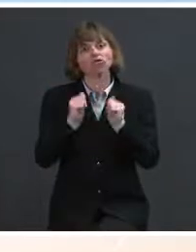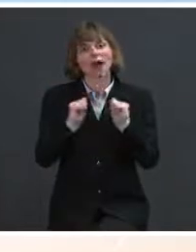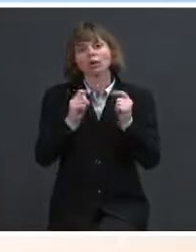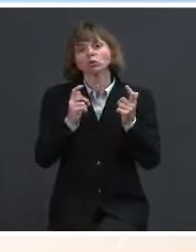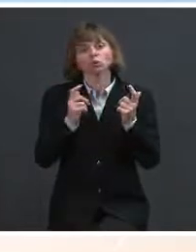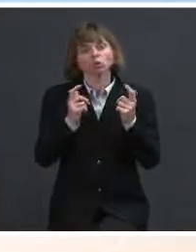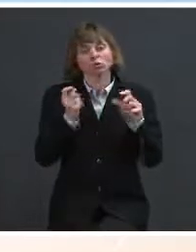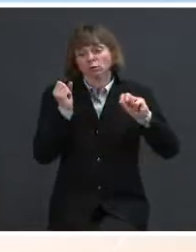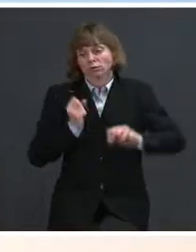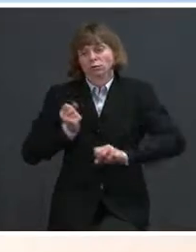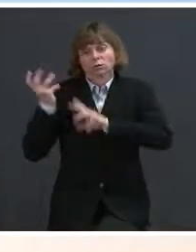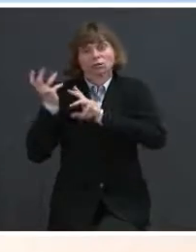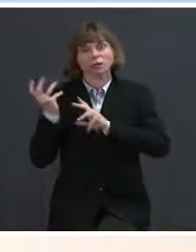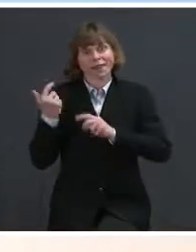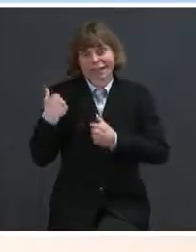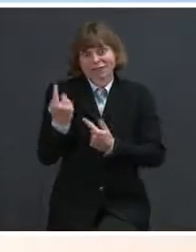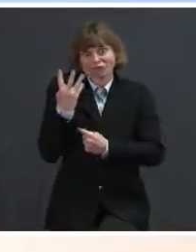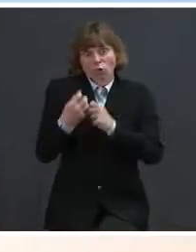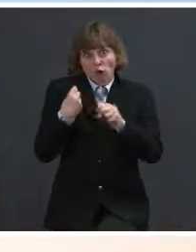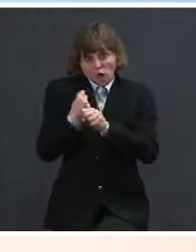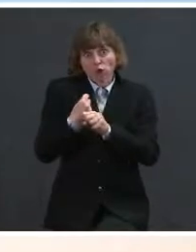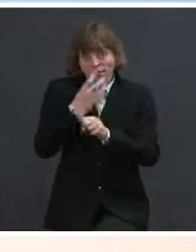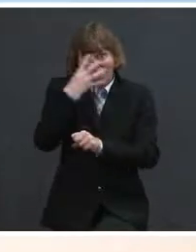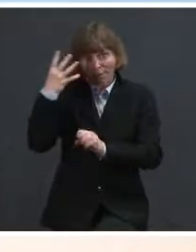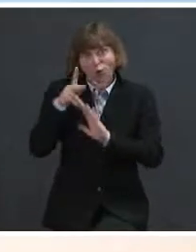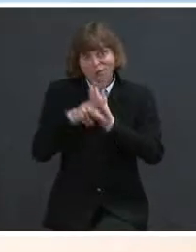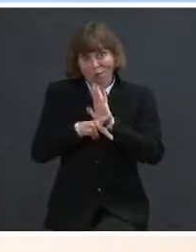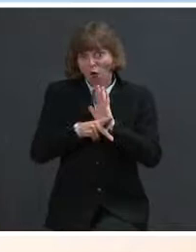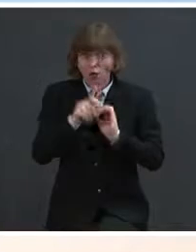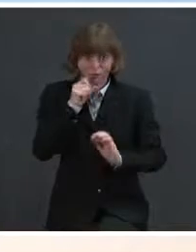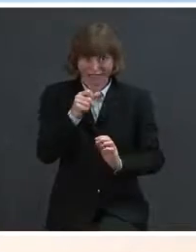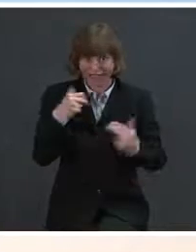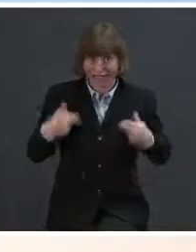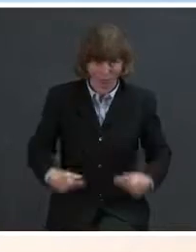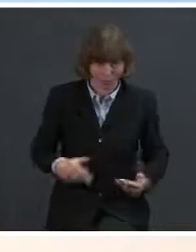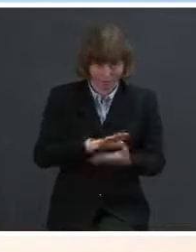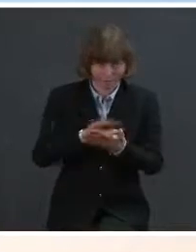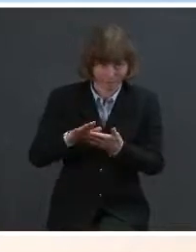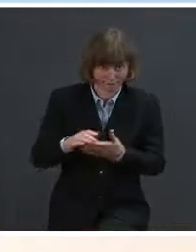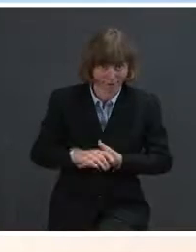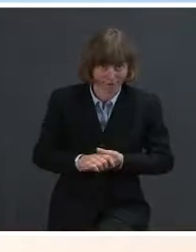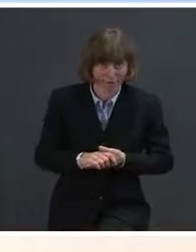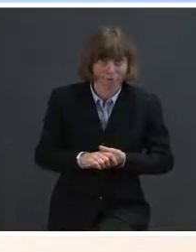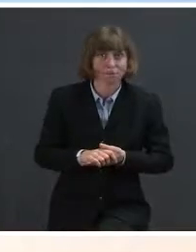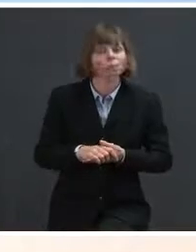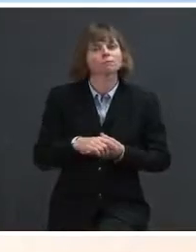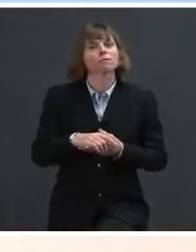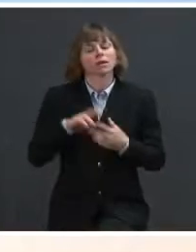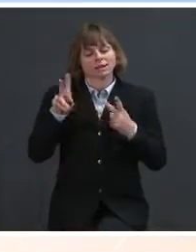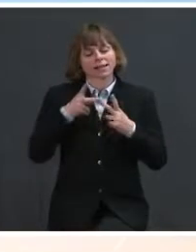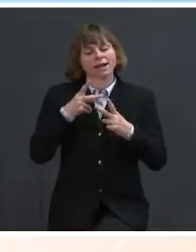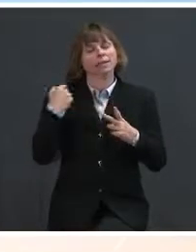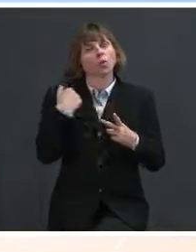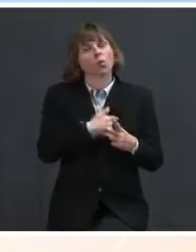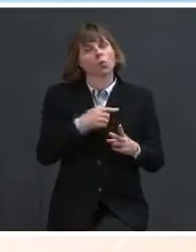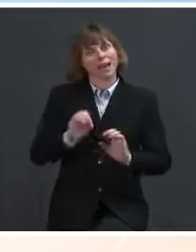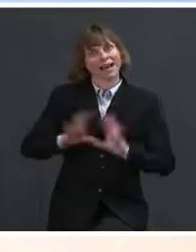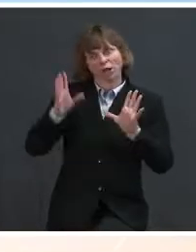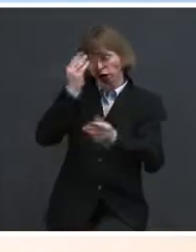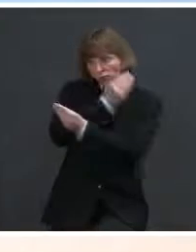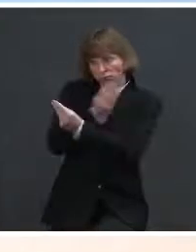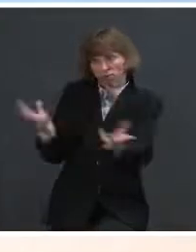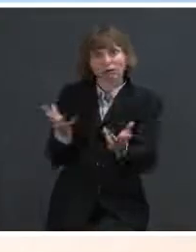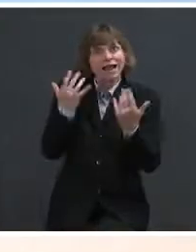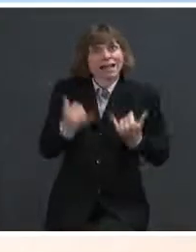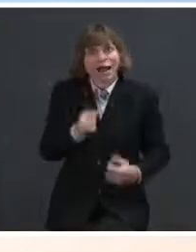policy over the course of the last 4 years. That's point number one. Point number two is we've made clear that now is not the time to come to the United States. We are dealing